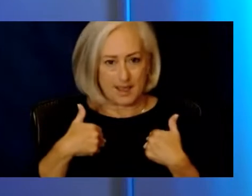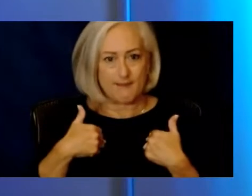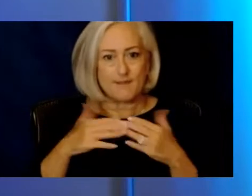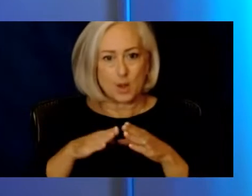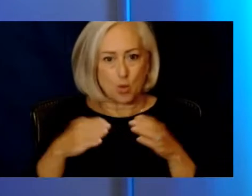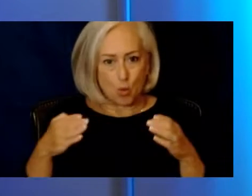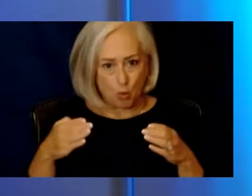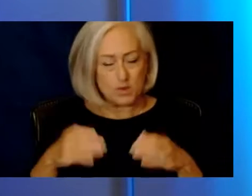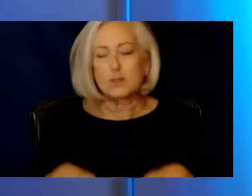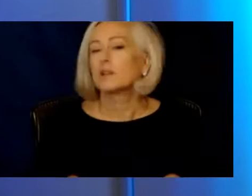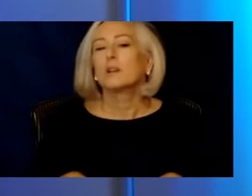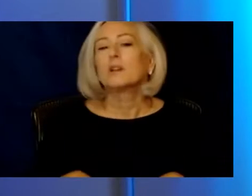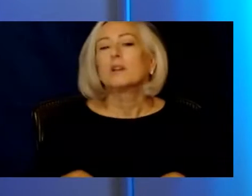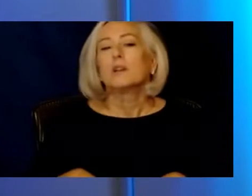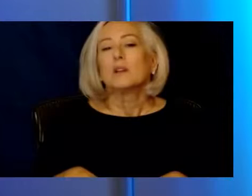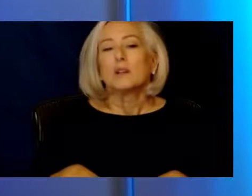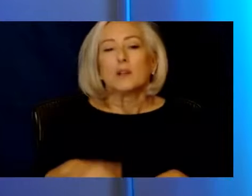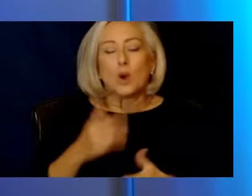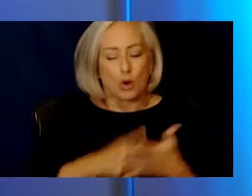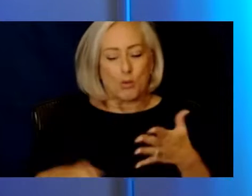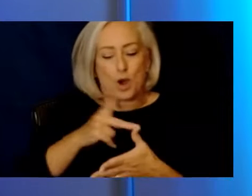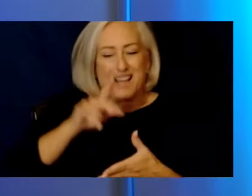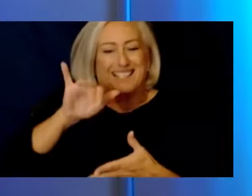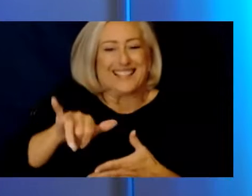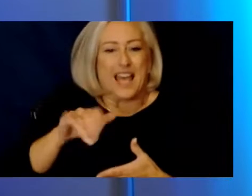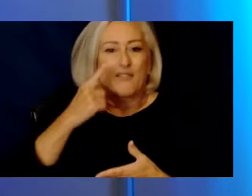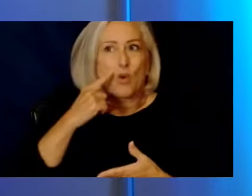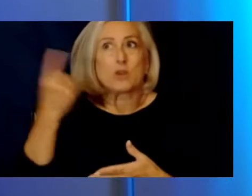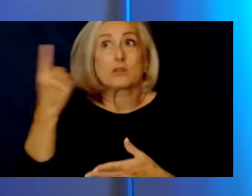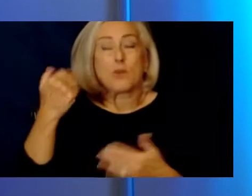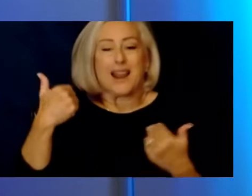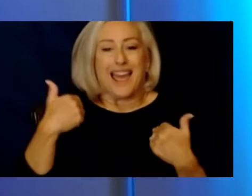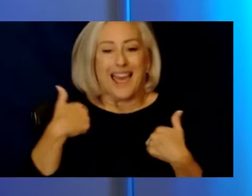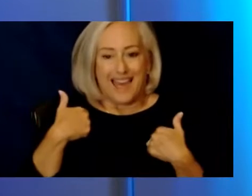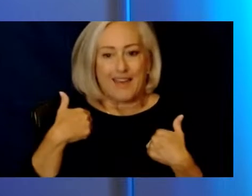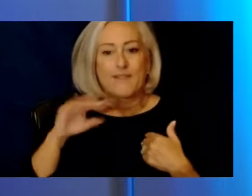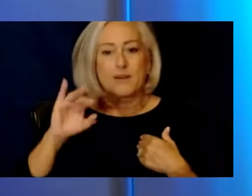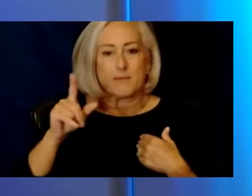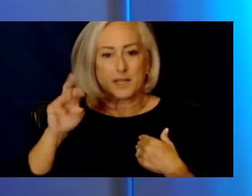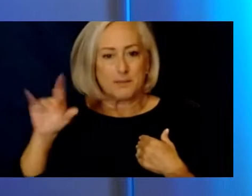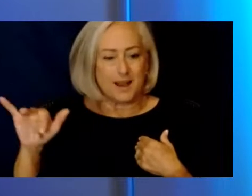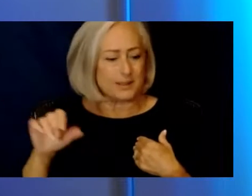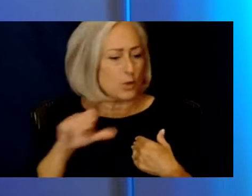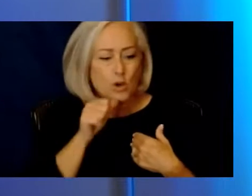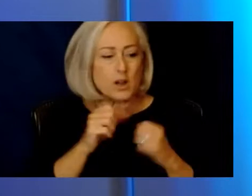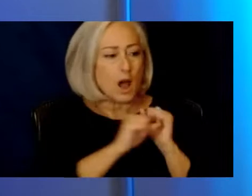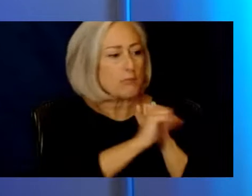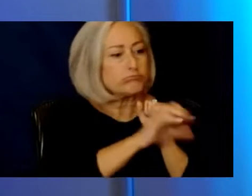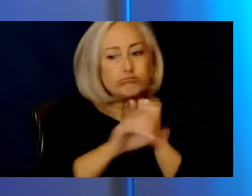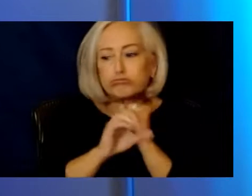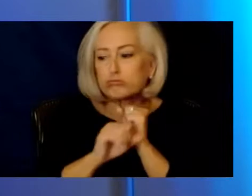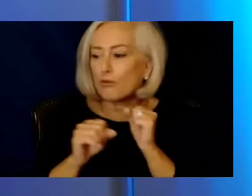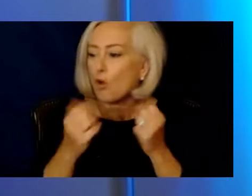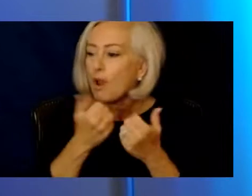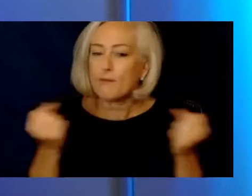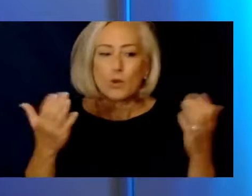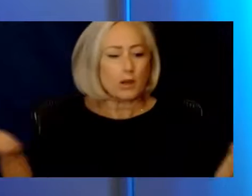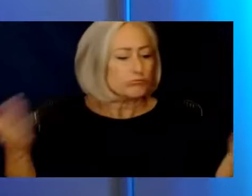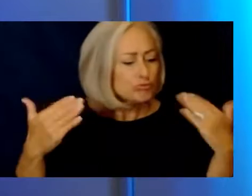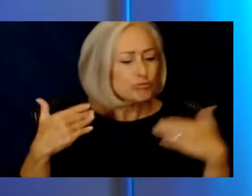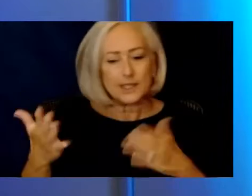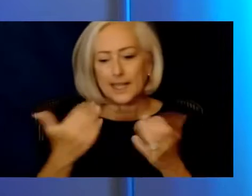case. We're not at this point prioritizing nor promoting vaccination for the general population, even people that